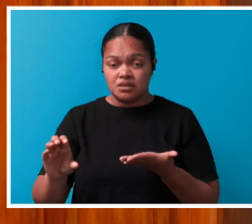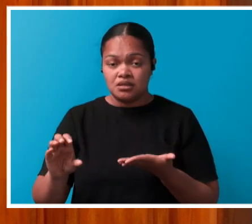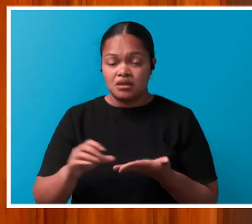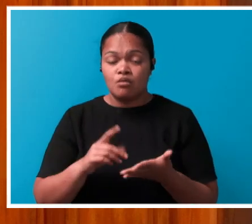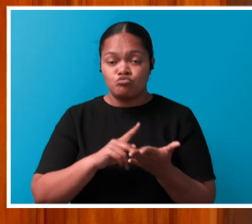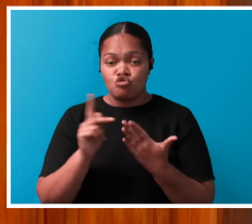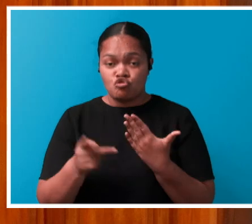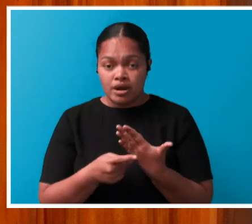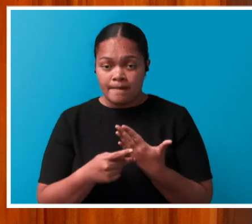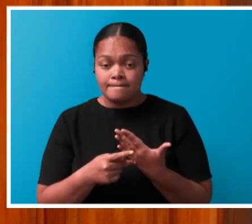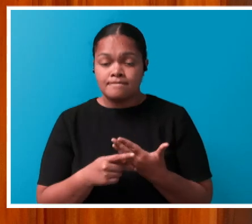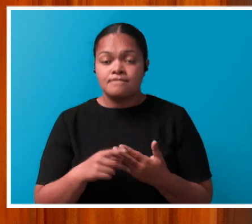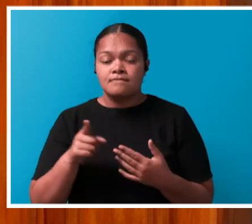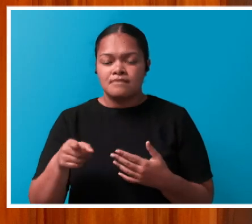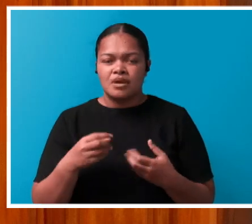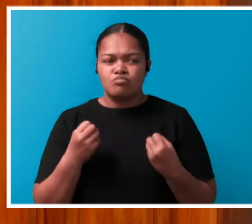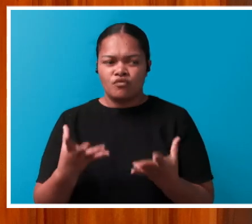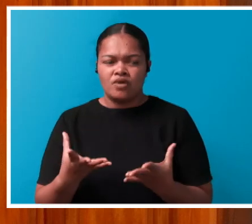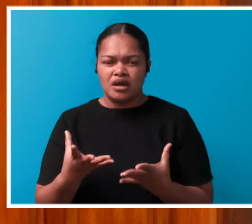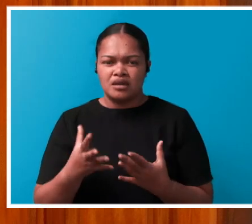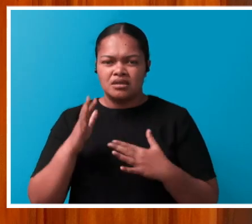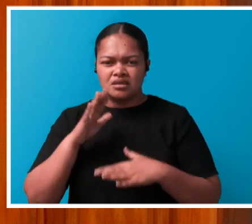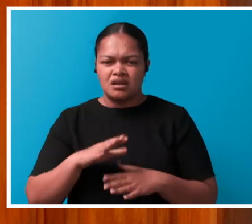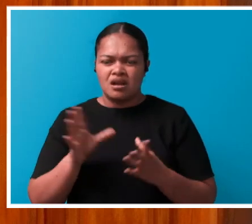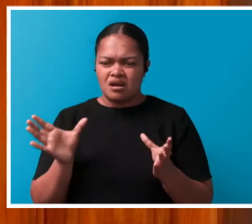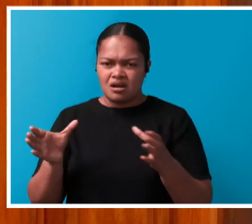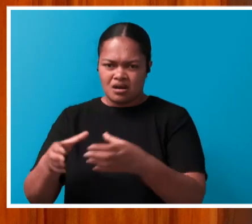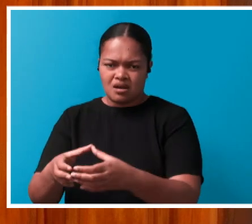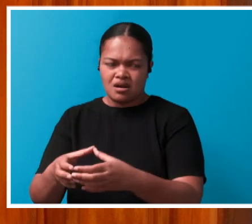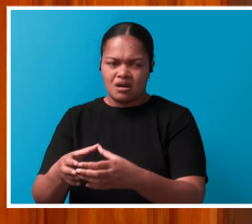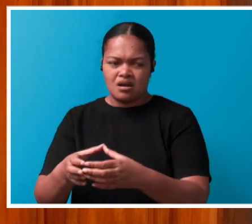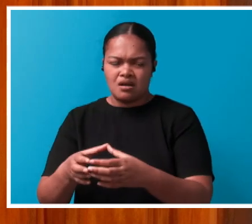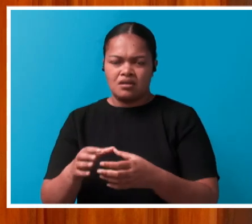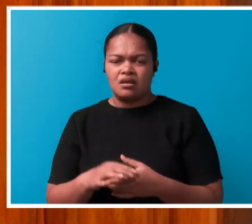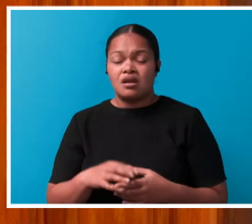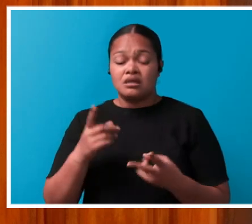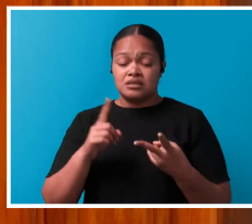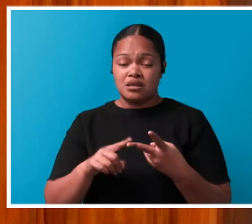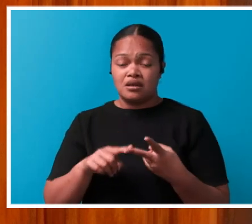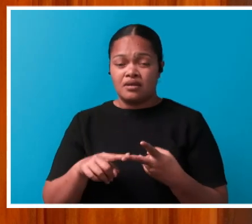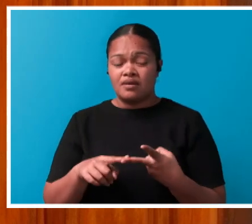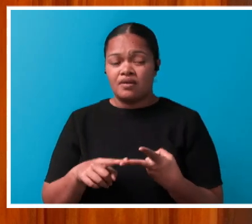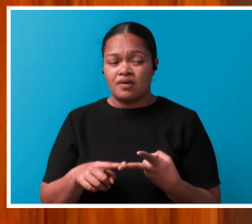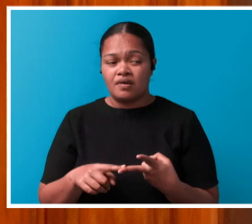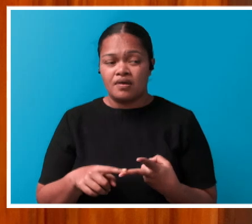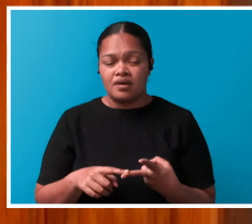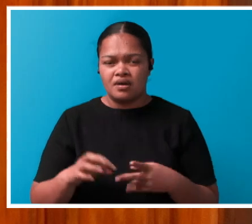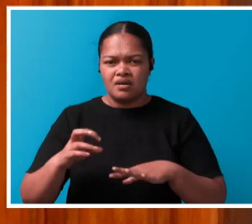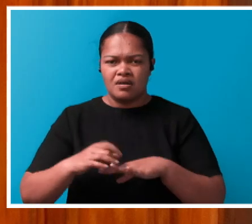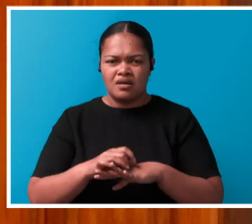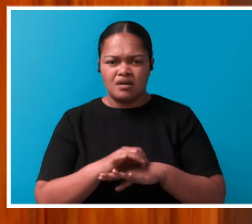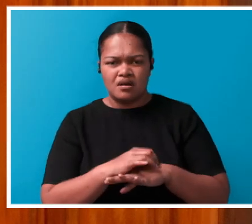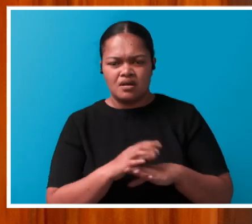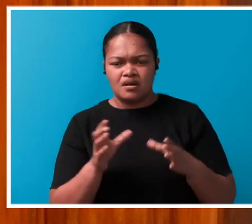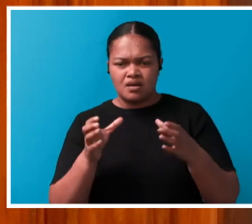program that provides the relief packages to homeowners, and the second one being the termite baiting